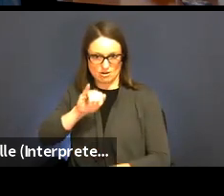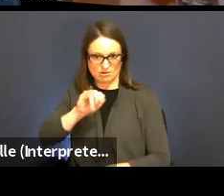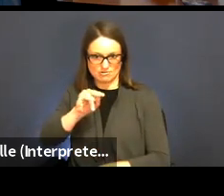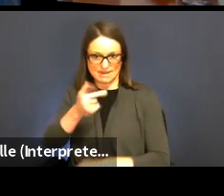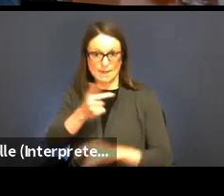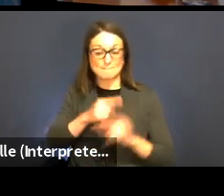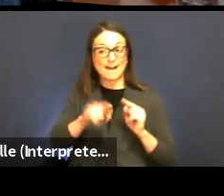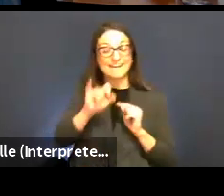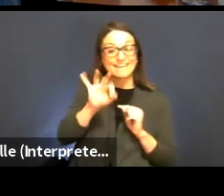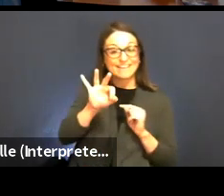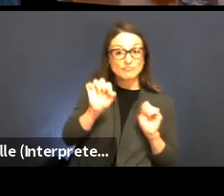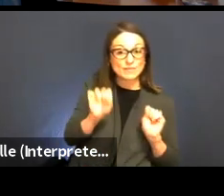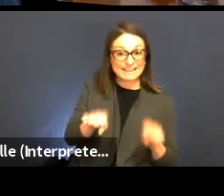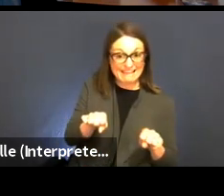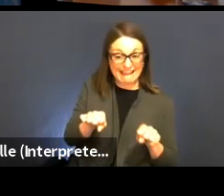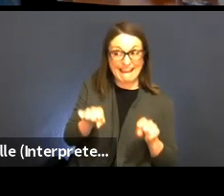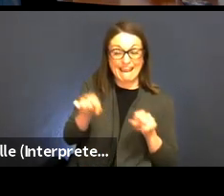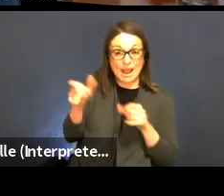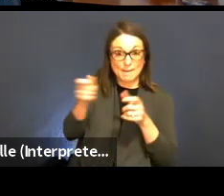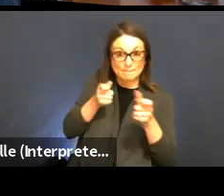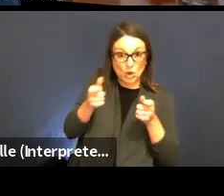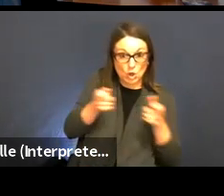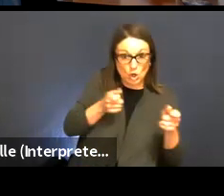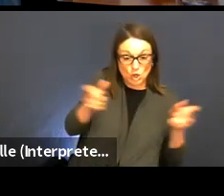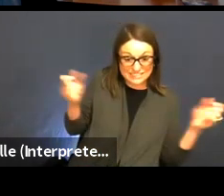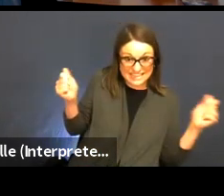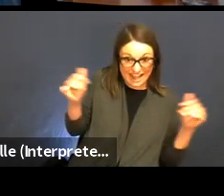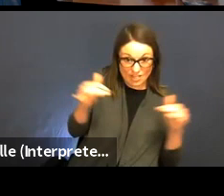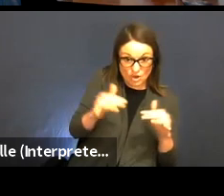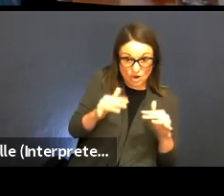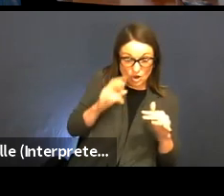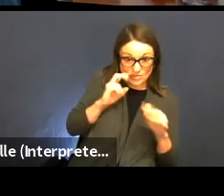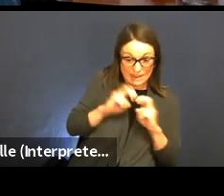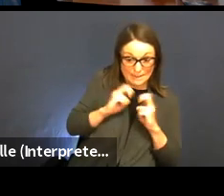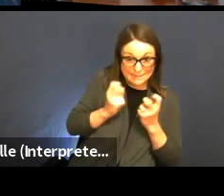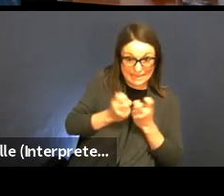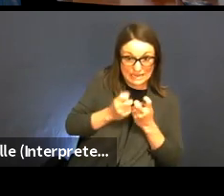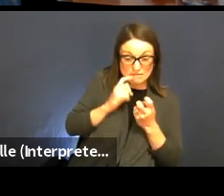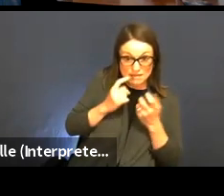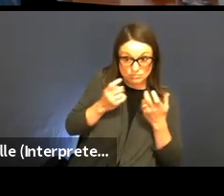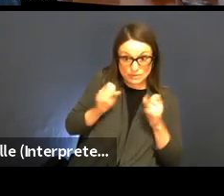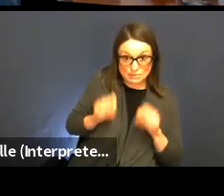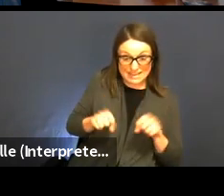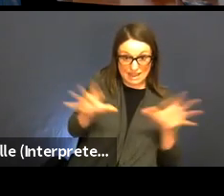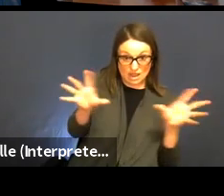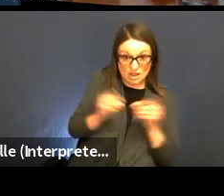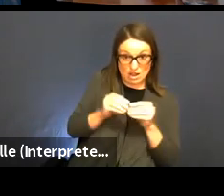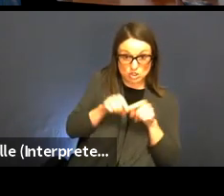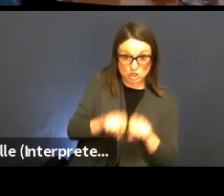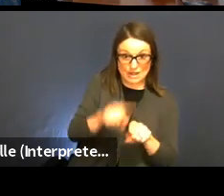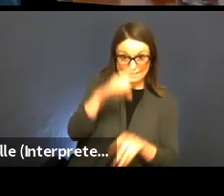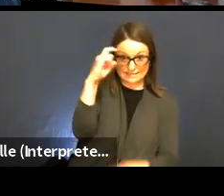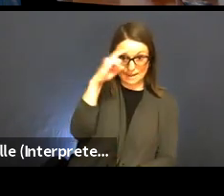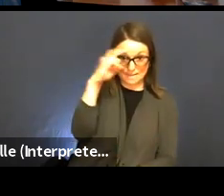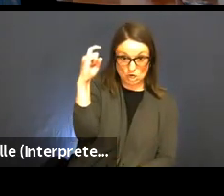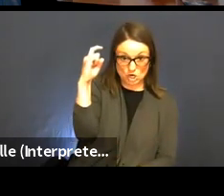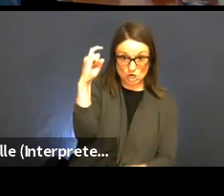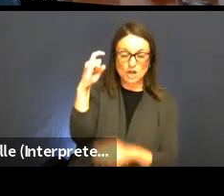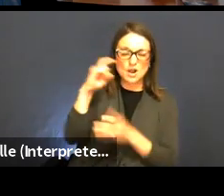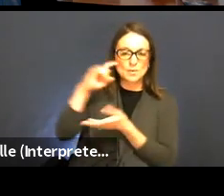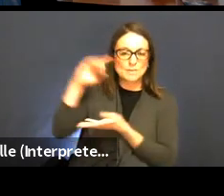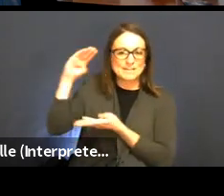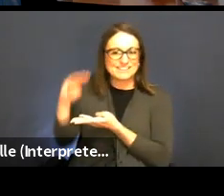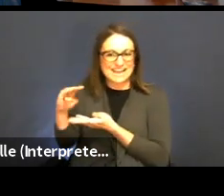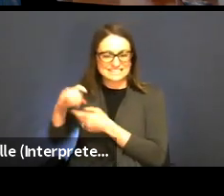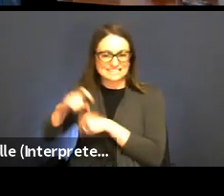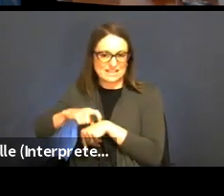the committee and get that done over the summer, we can, which is another thing that will certainly lessen the time